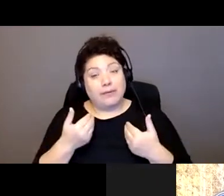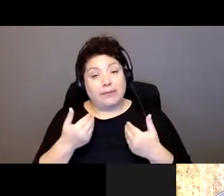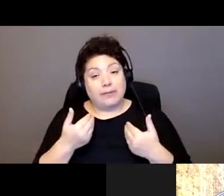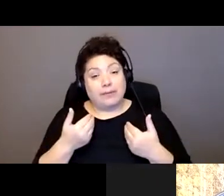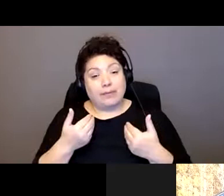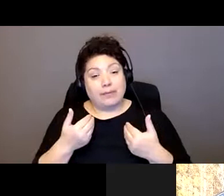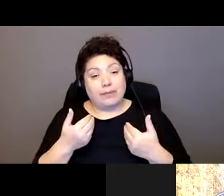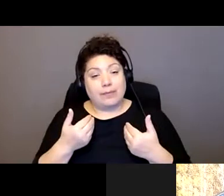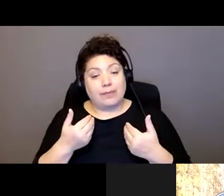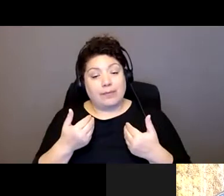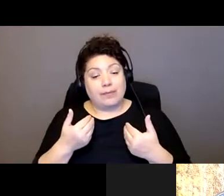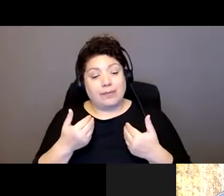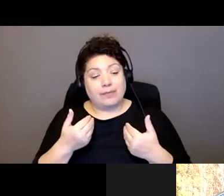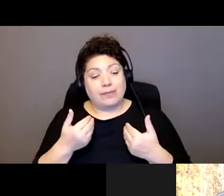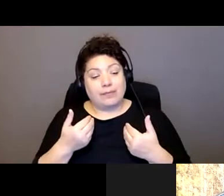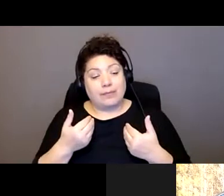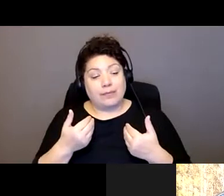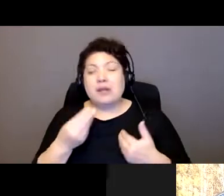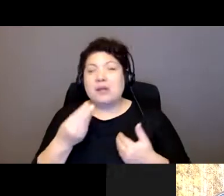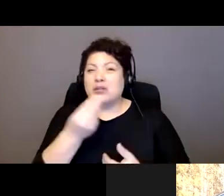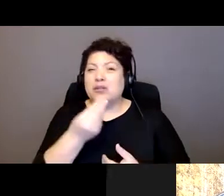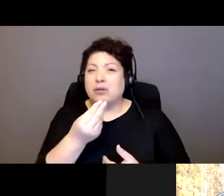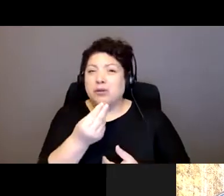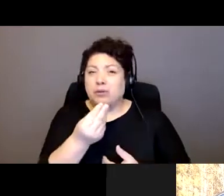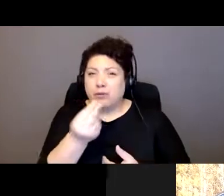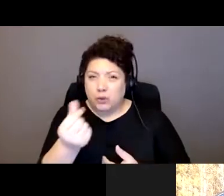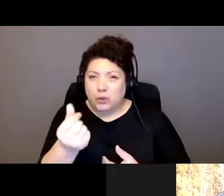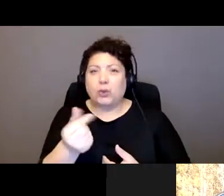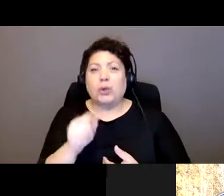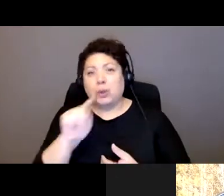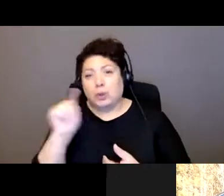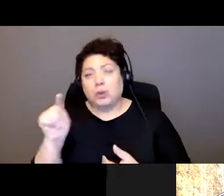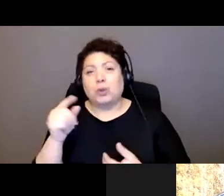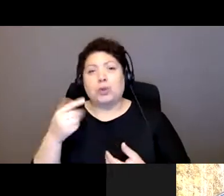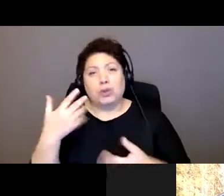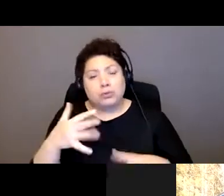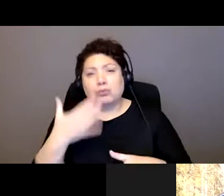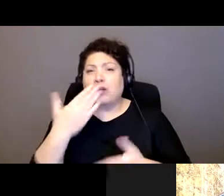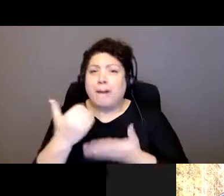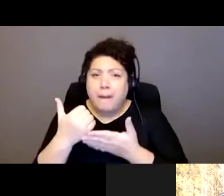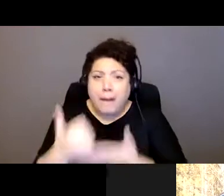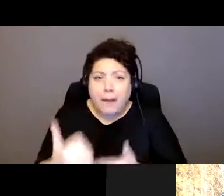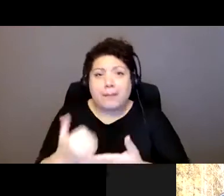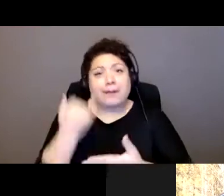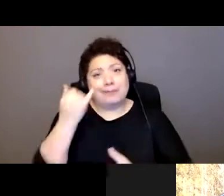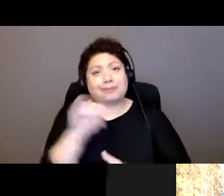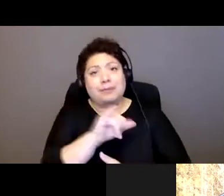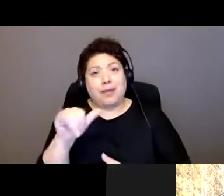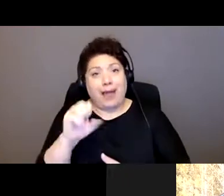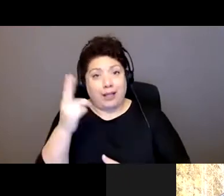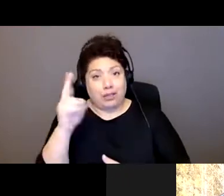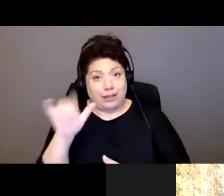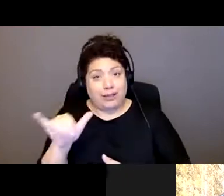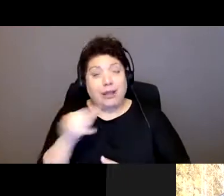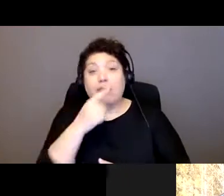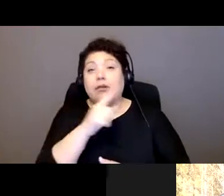there are a few like Ashley. There's a few people like Ashley in Thunder Bay. There's a